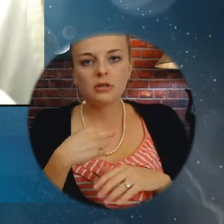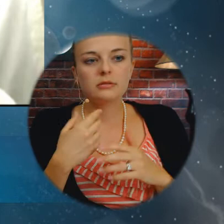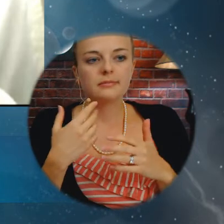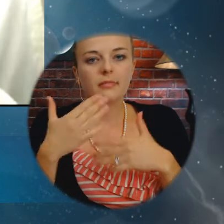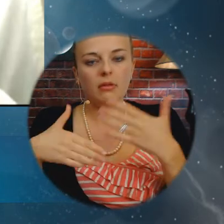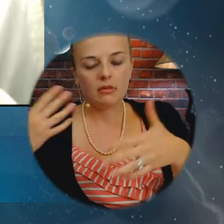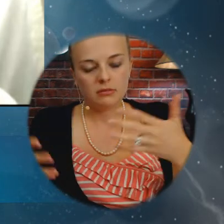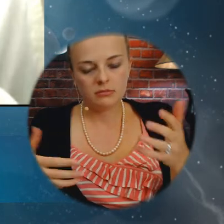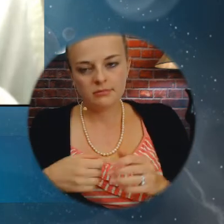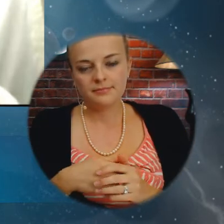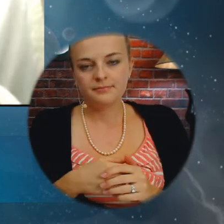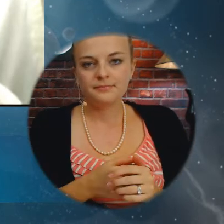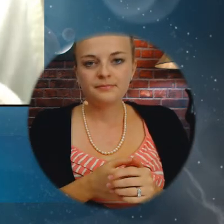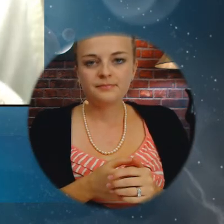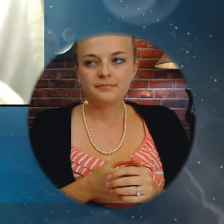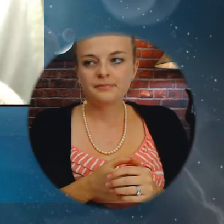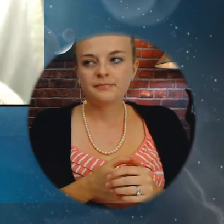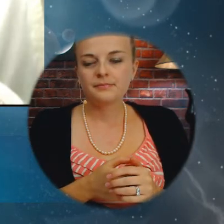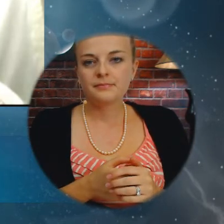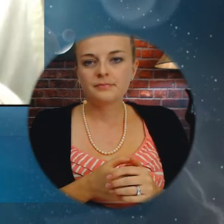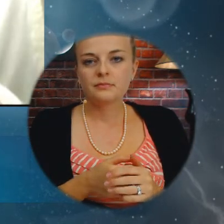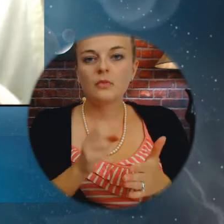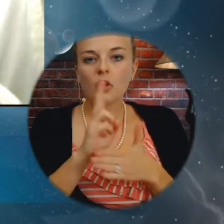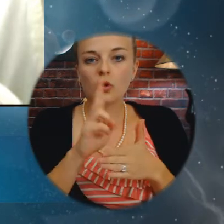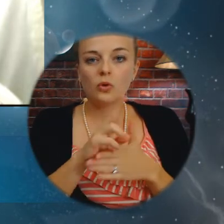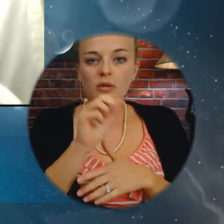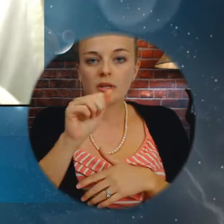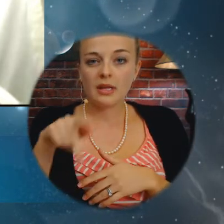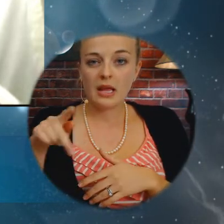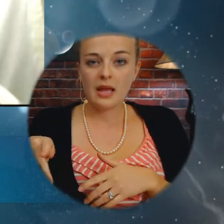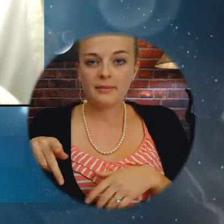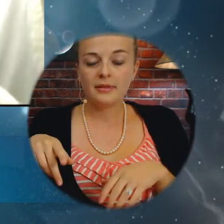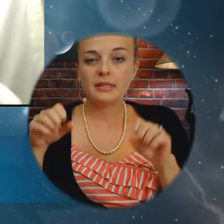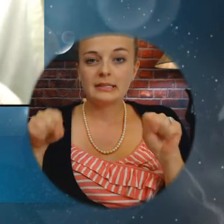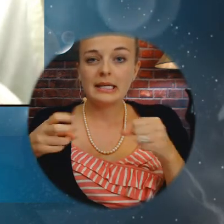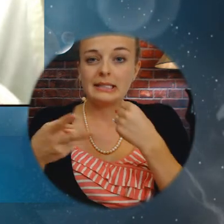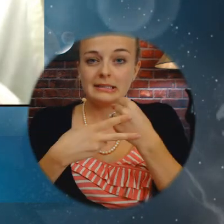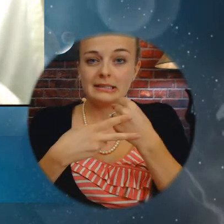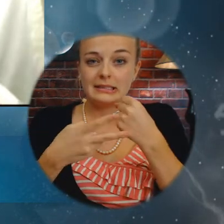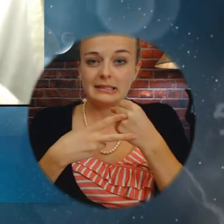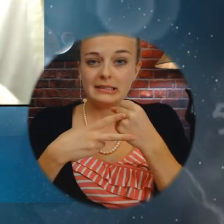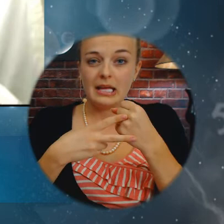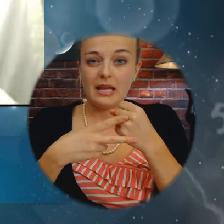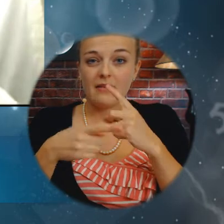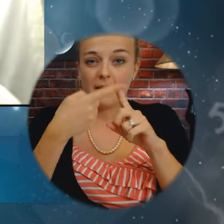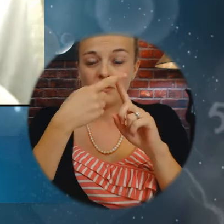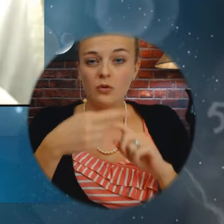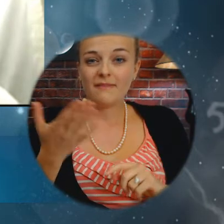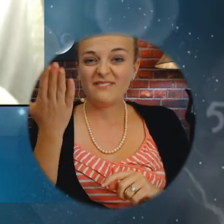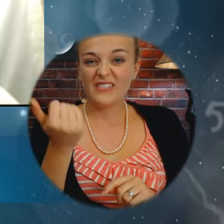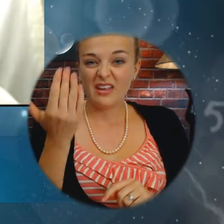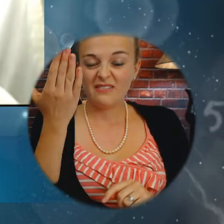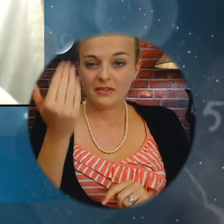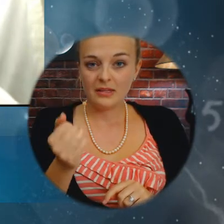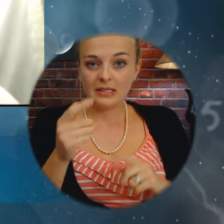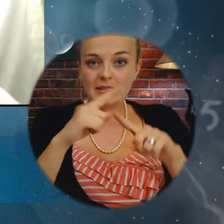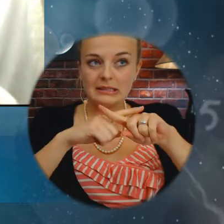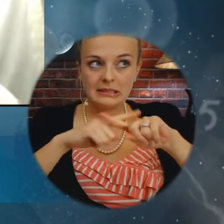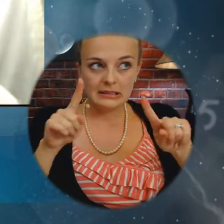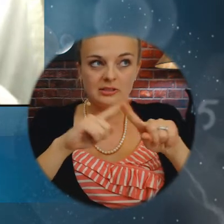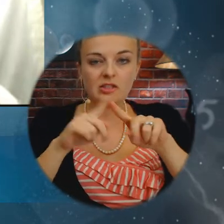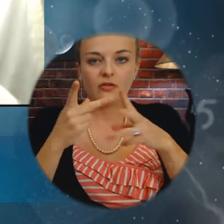And like I said, through the app, based on the different places they go to, they can actually save up to 15 different places. Now, I don't think somebody's going to